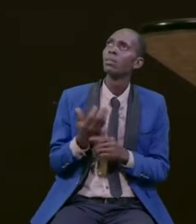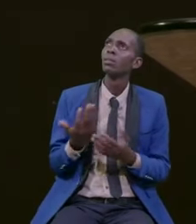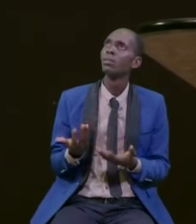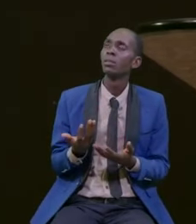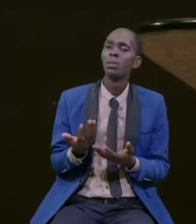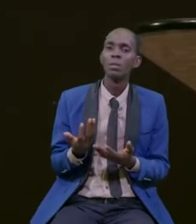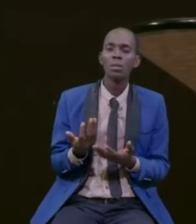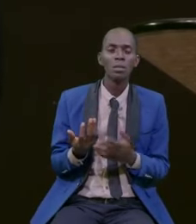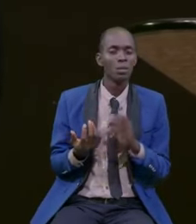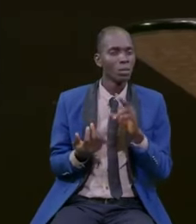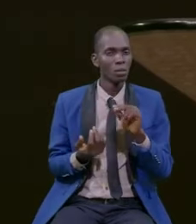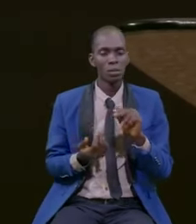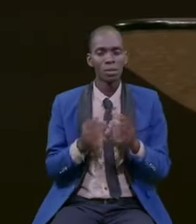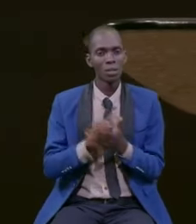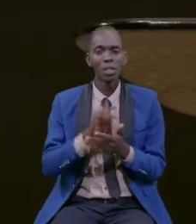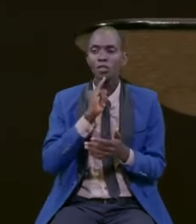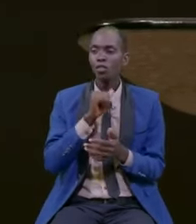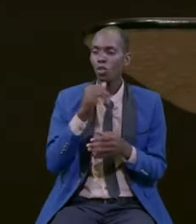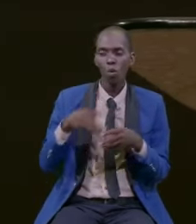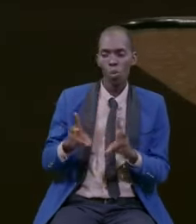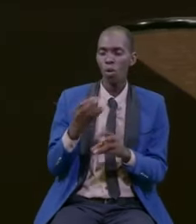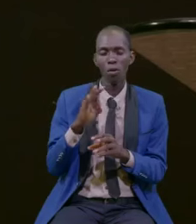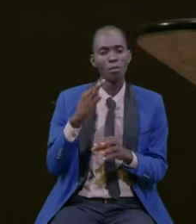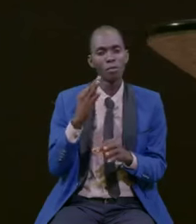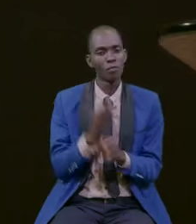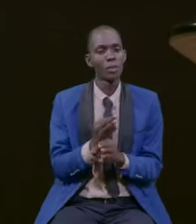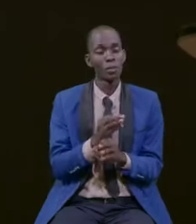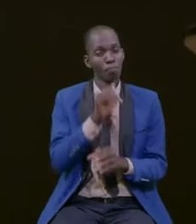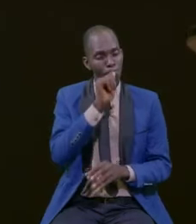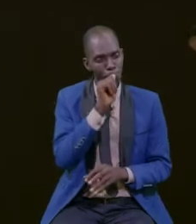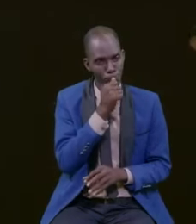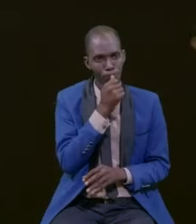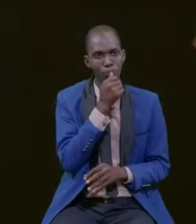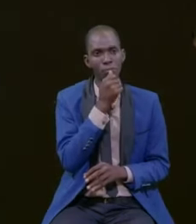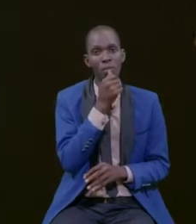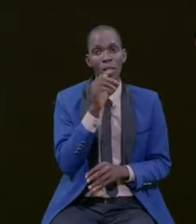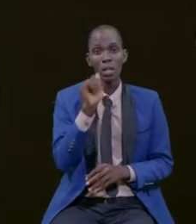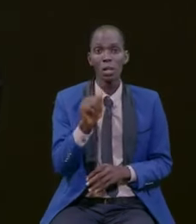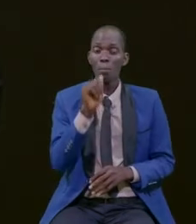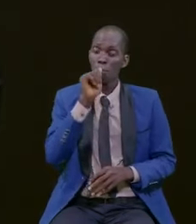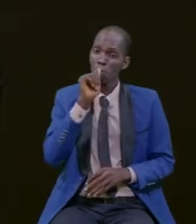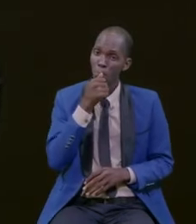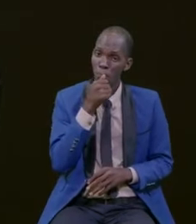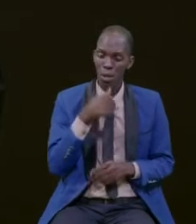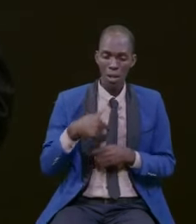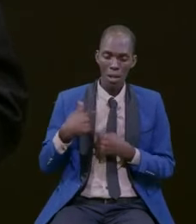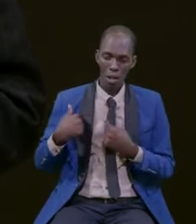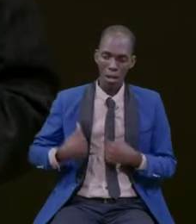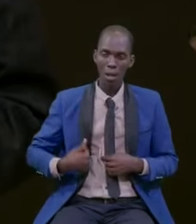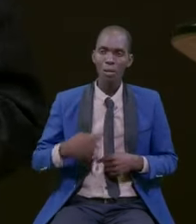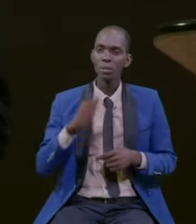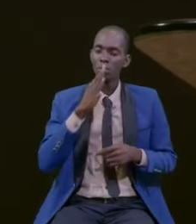that's not the way of Faith patience impatient heart be